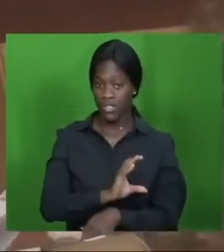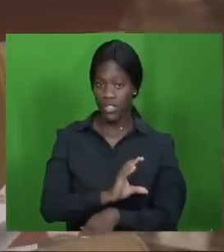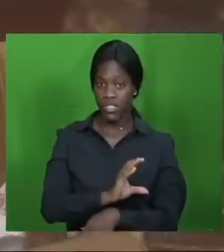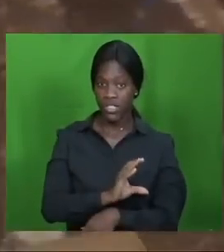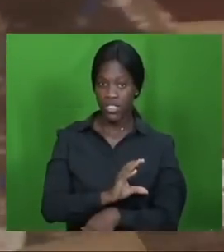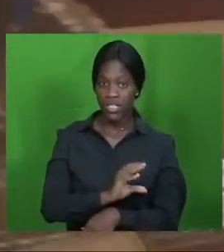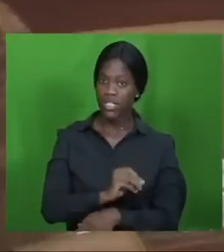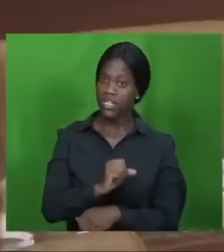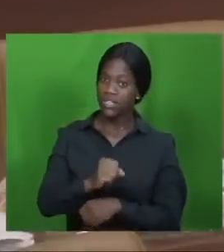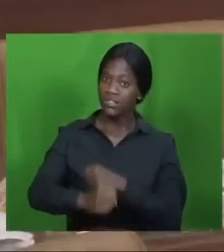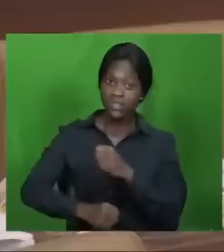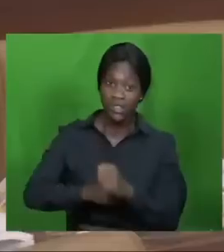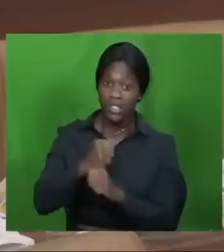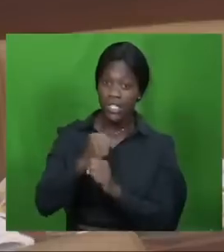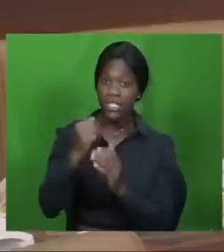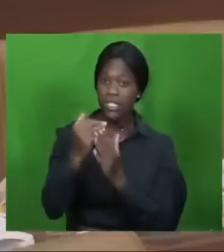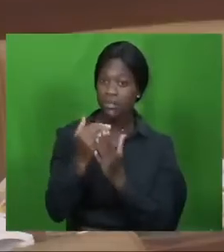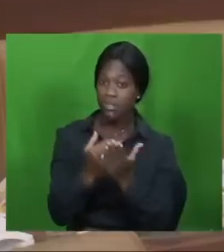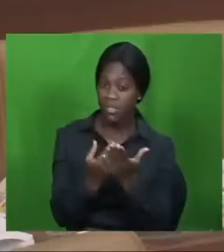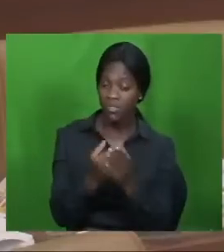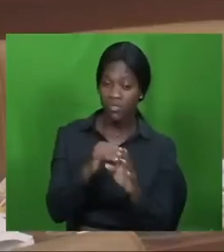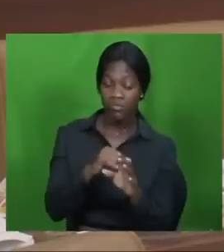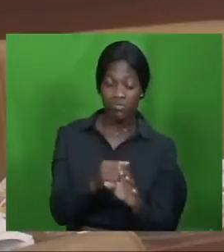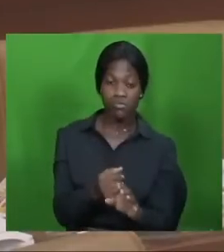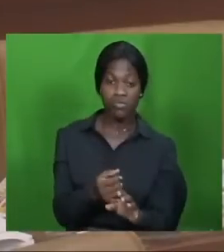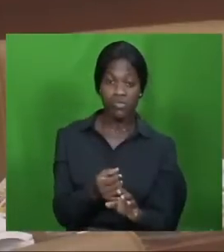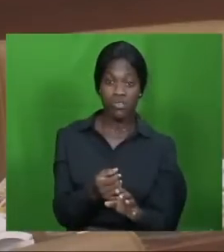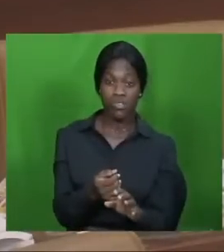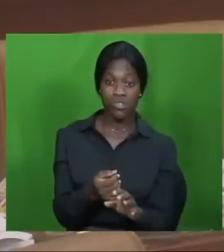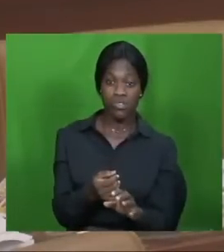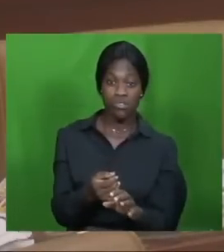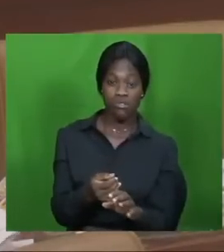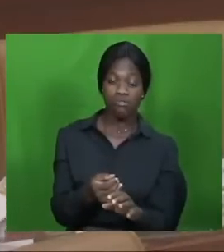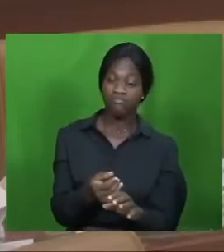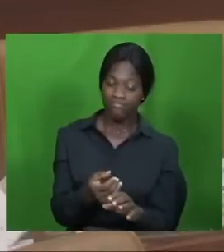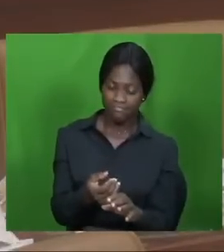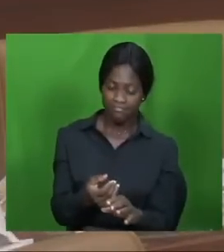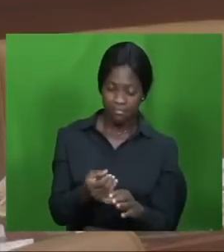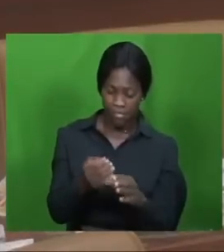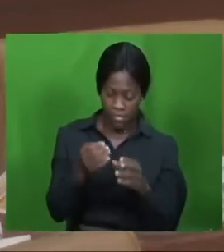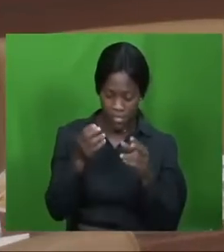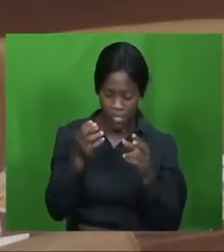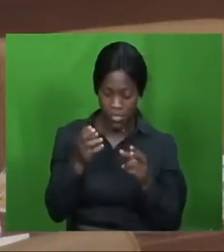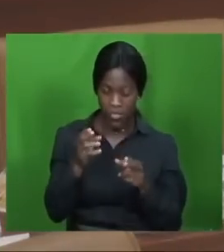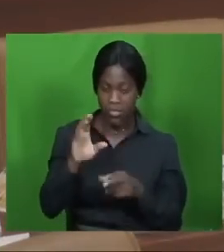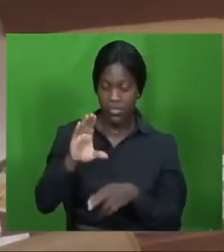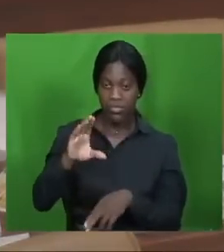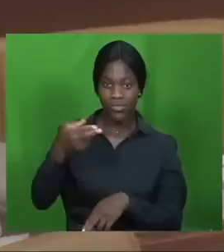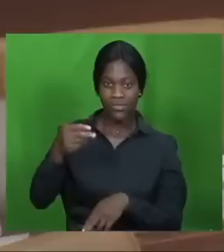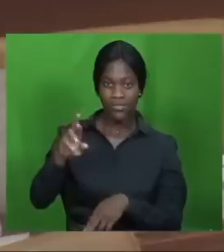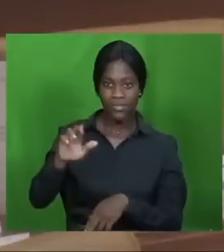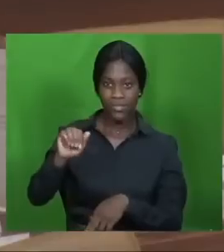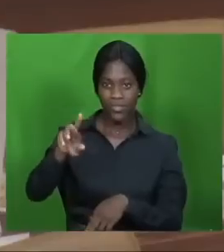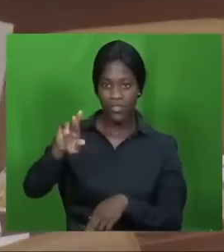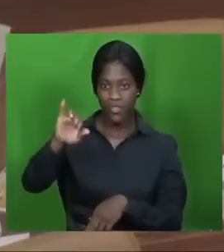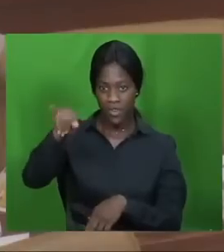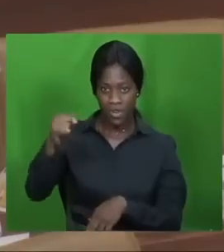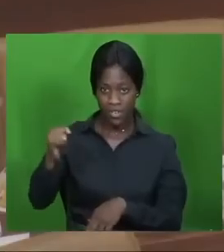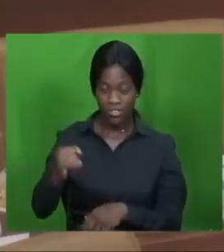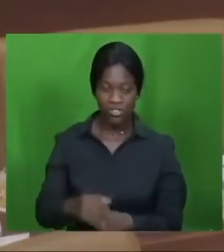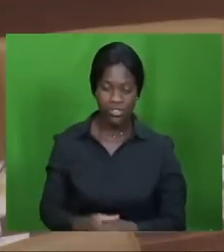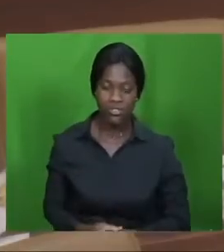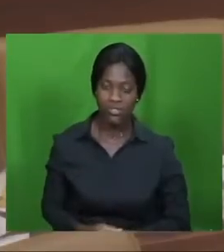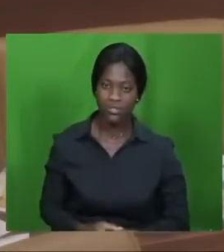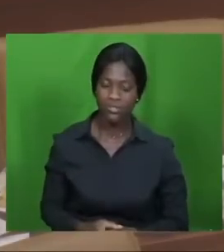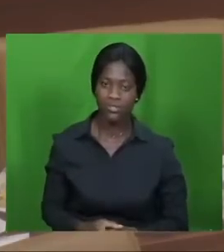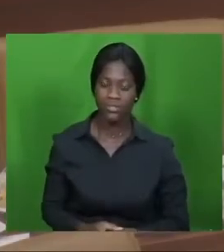estimate of the Commission for Human Rights and Administrative Justice. Mr. Speaker,